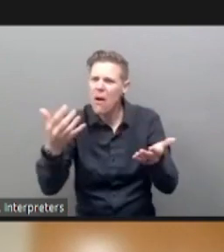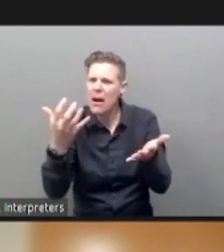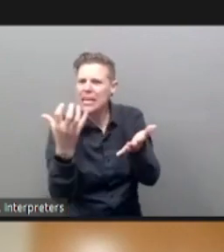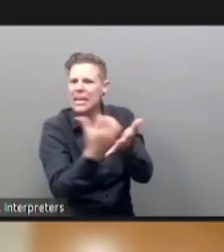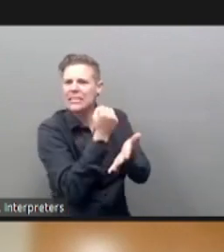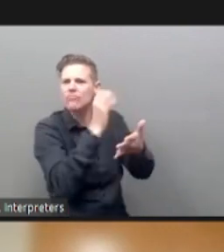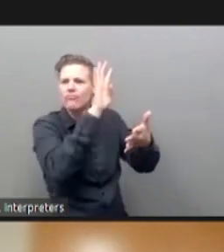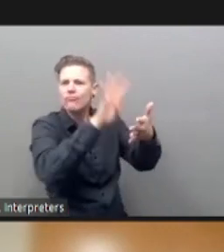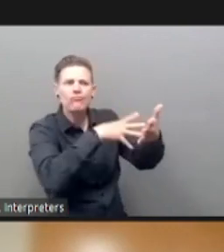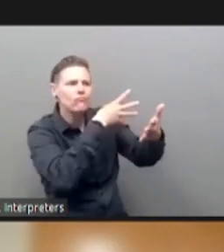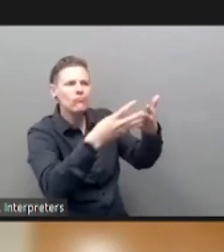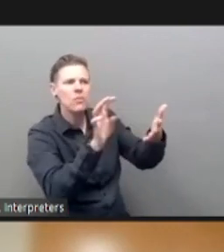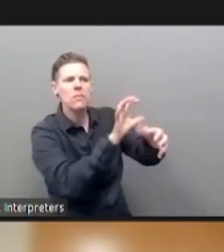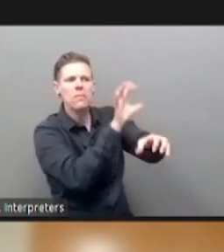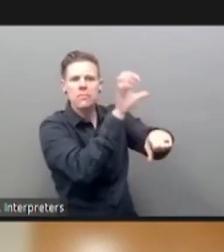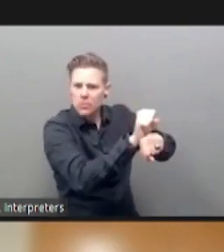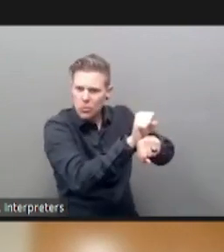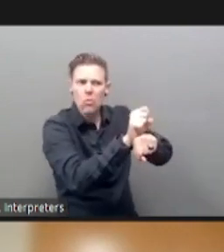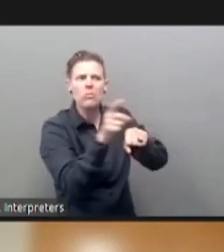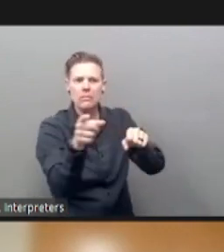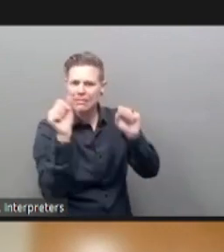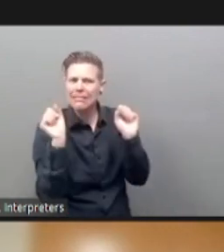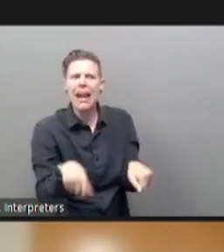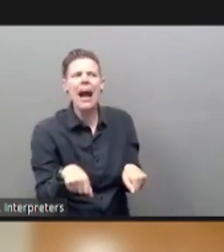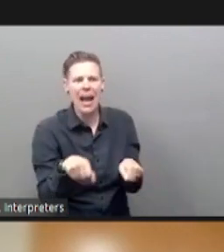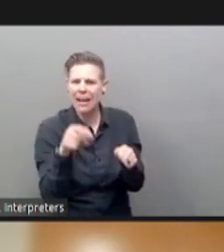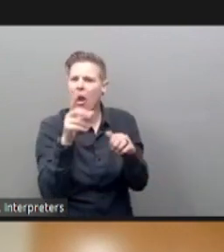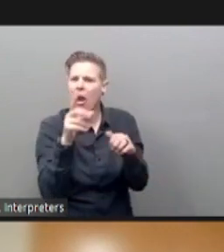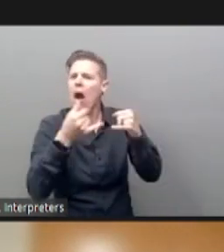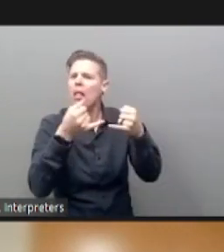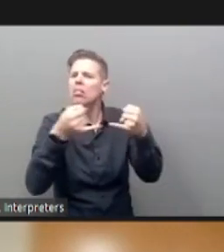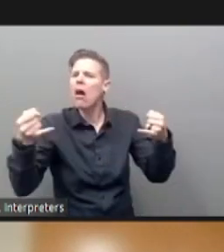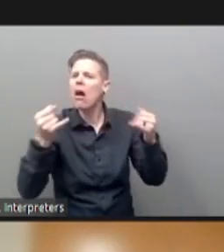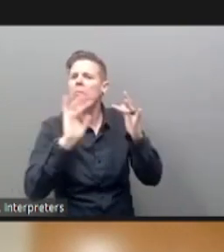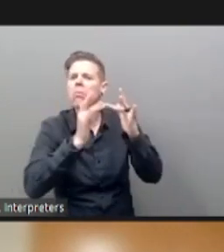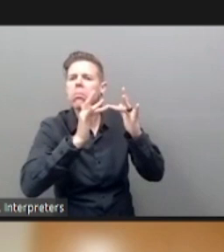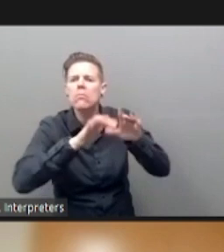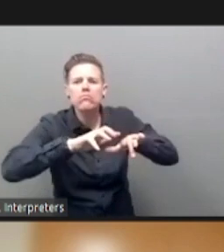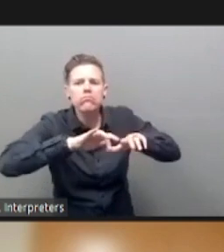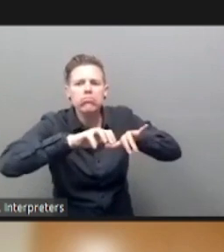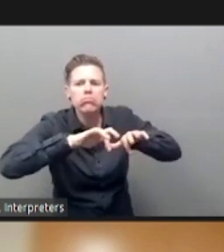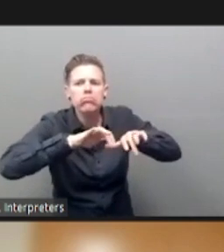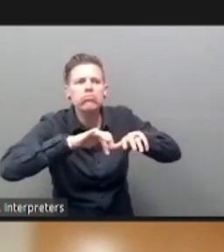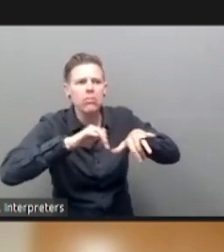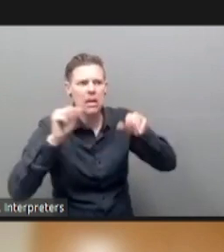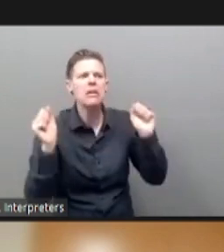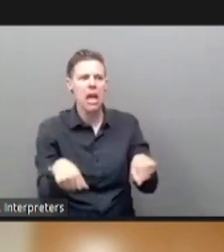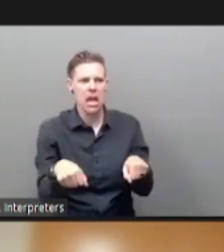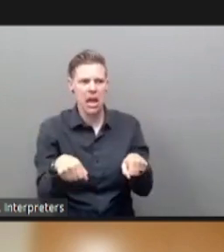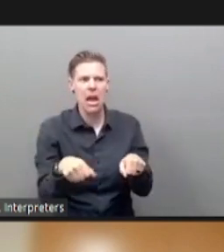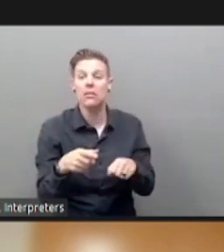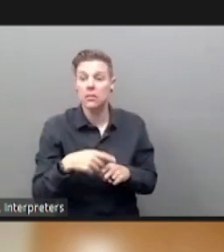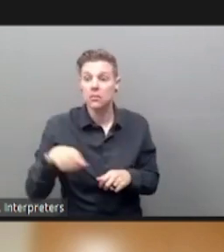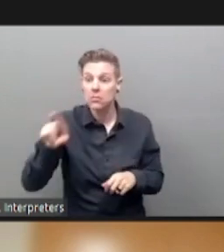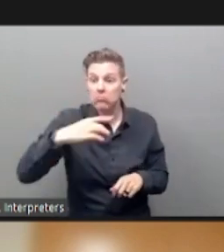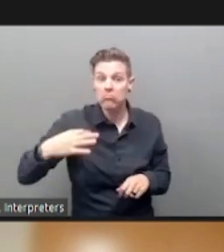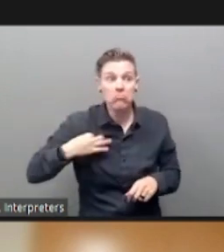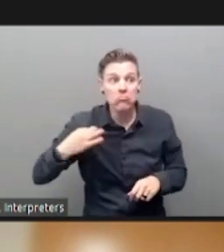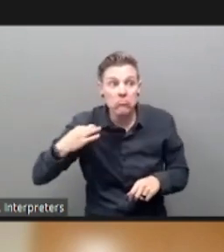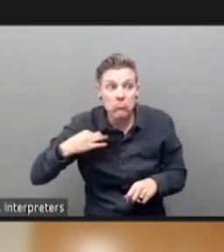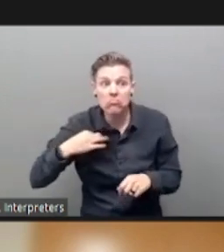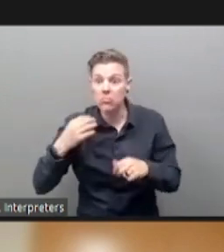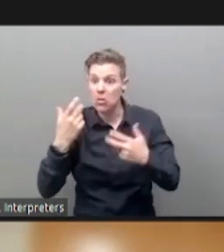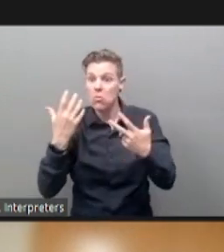You can schedule your vaccine appointment. We're also taking appointments for eligible booster recipients, and parents of 5